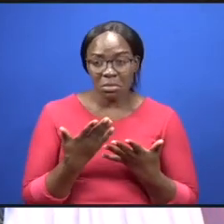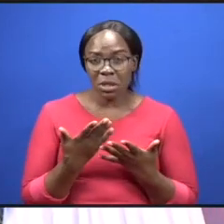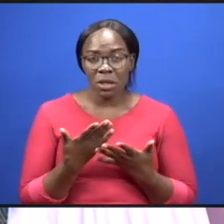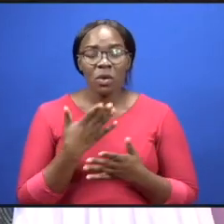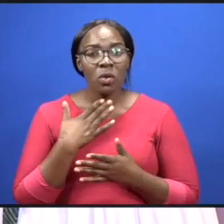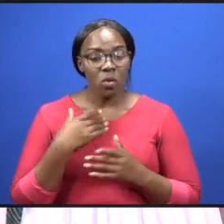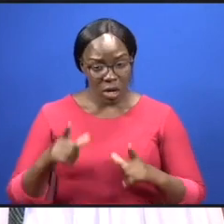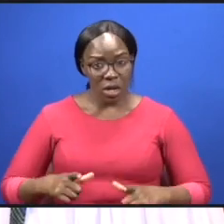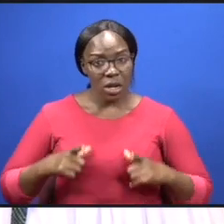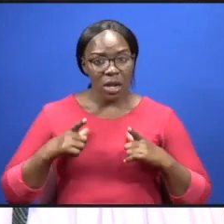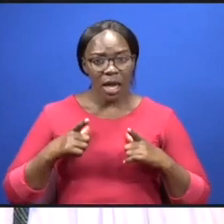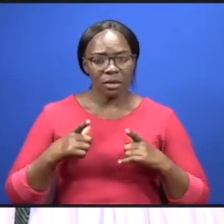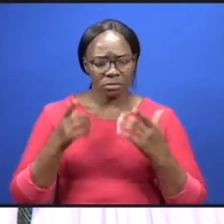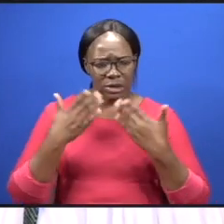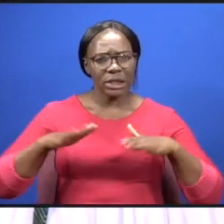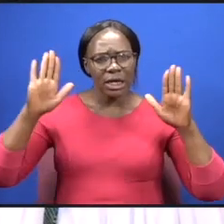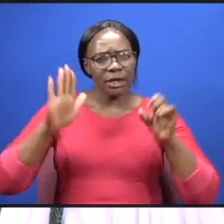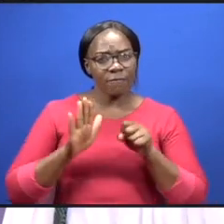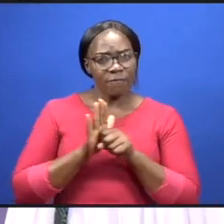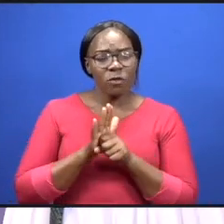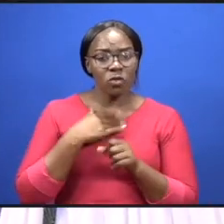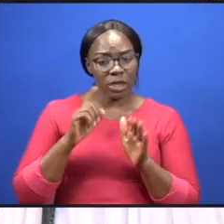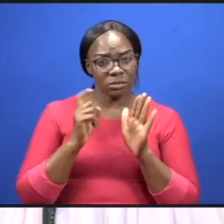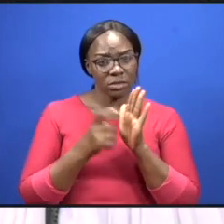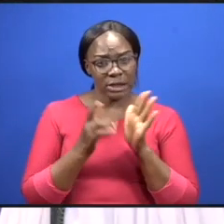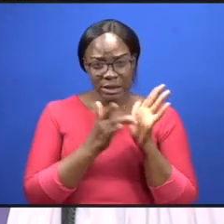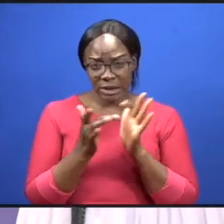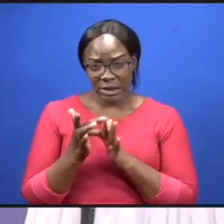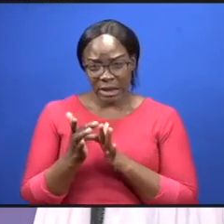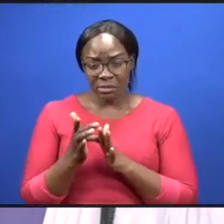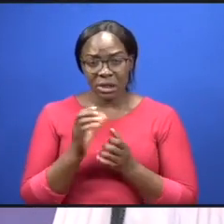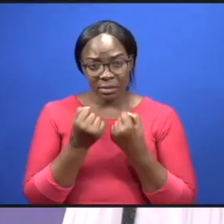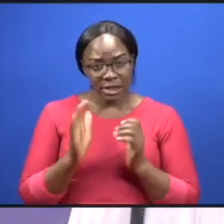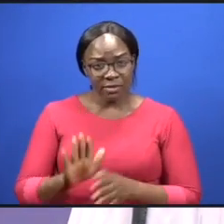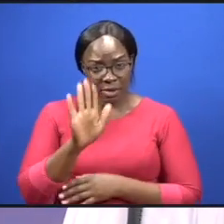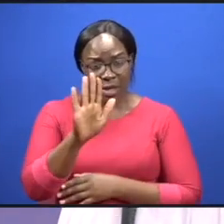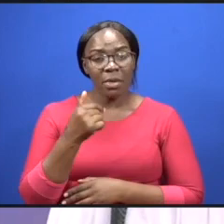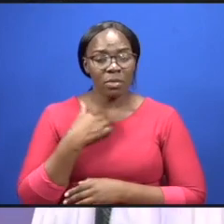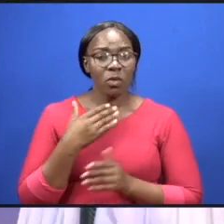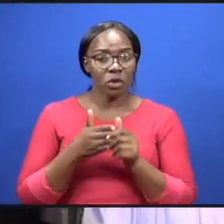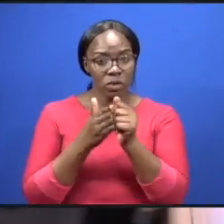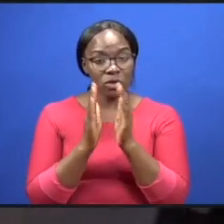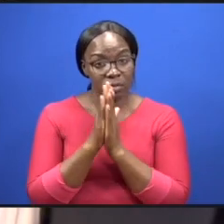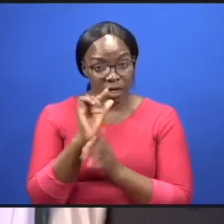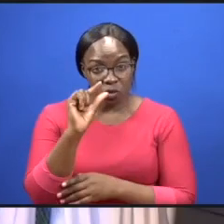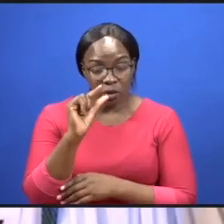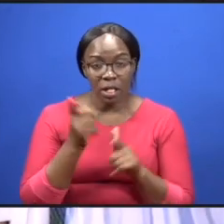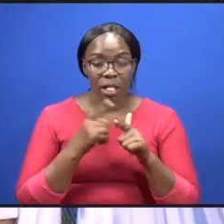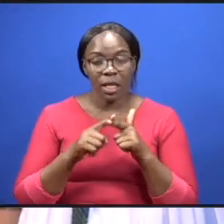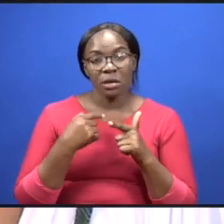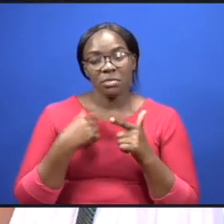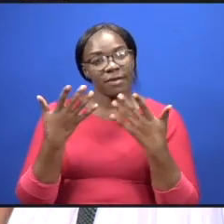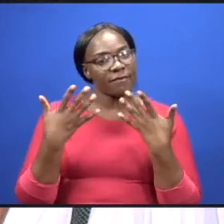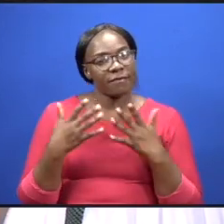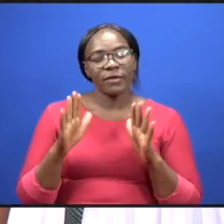of yielding your life, acknowledging Jesus as Lord and Savior, I want to lead you in a prayer, and then I'll be out